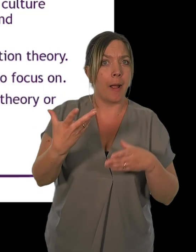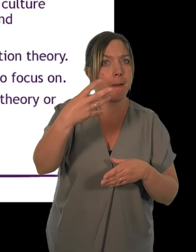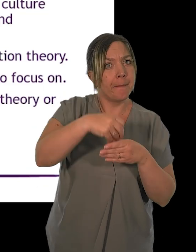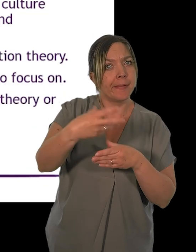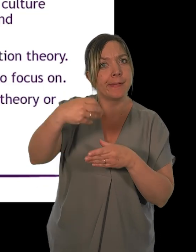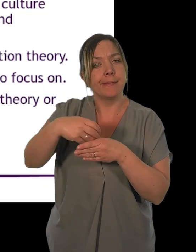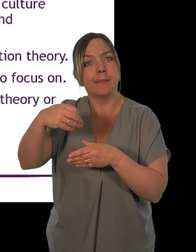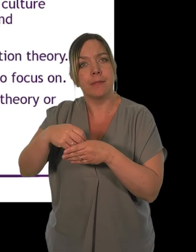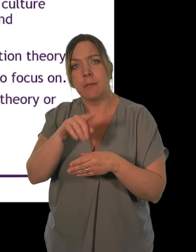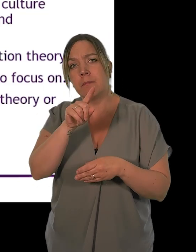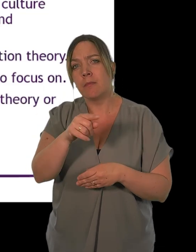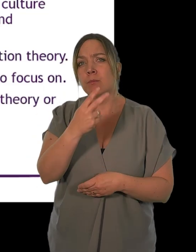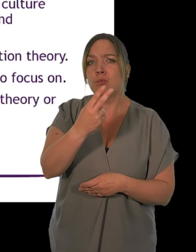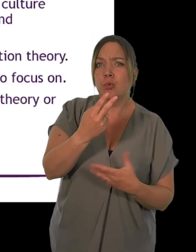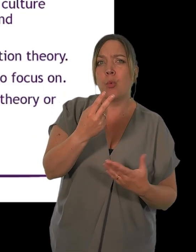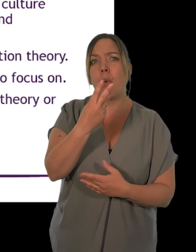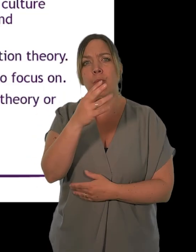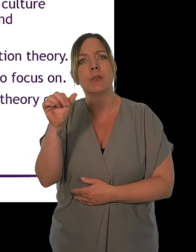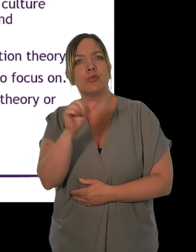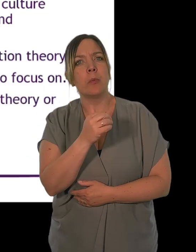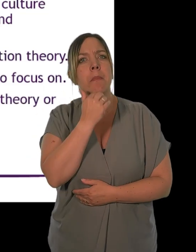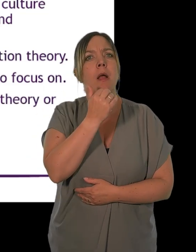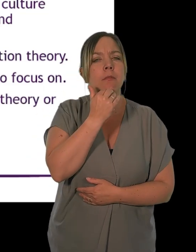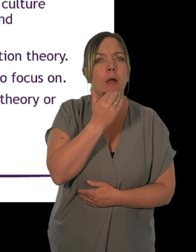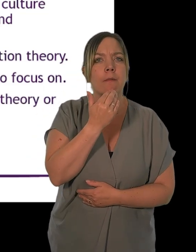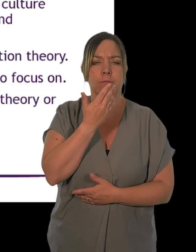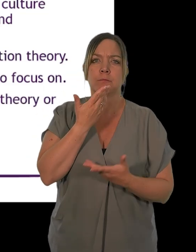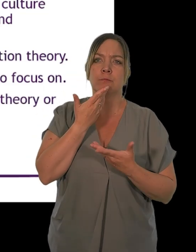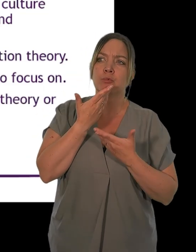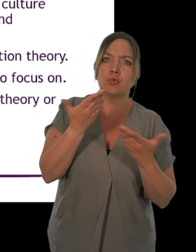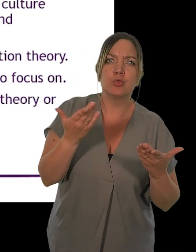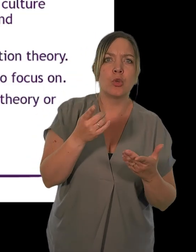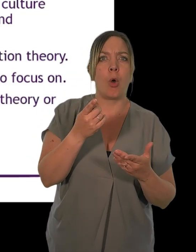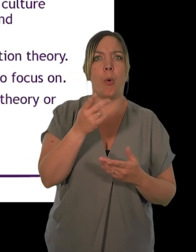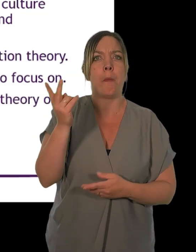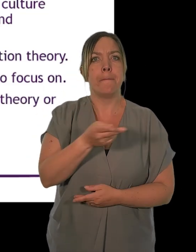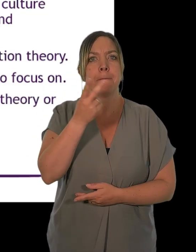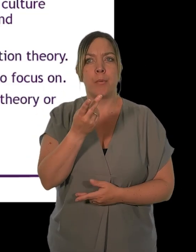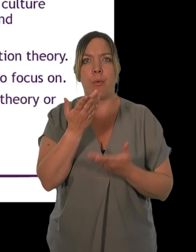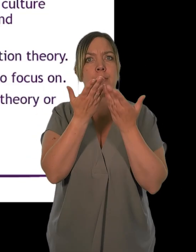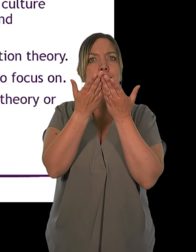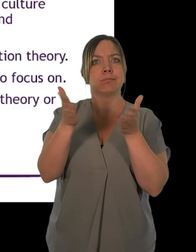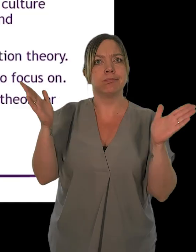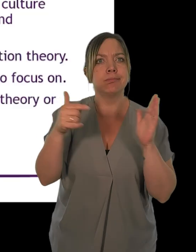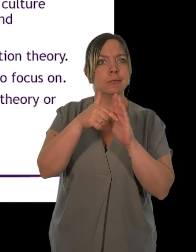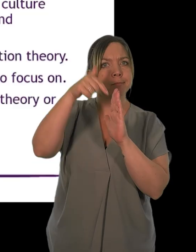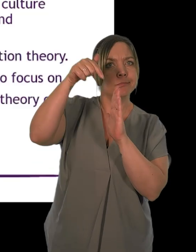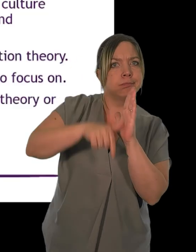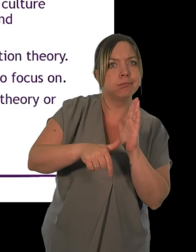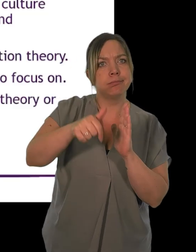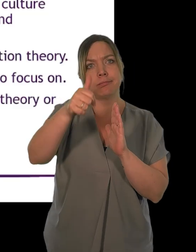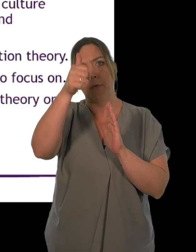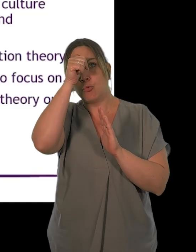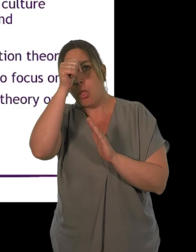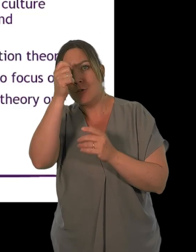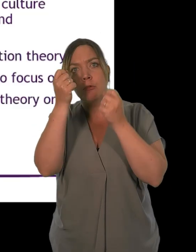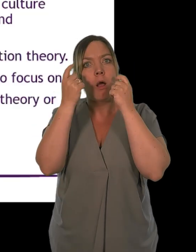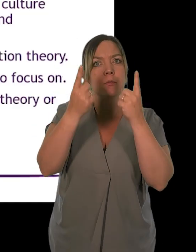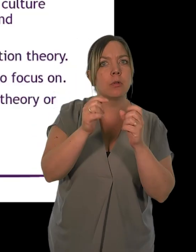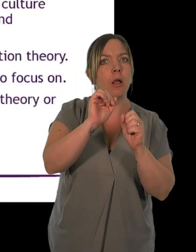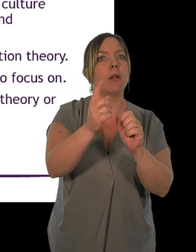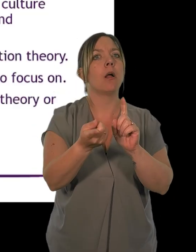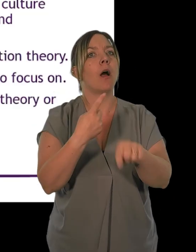breadth and depth of knowledge and understanding in your answer. For example, you could choose Shine's culture